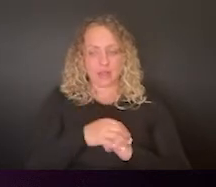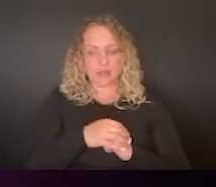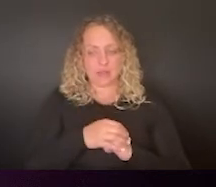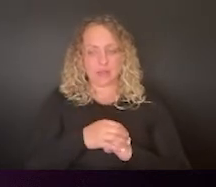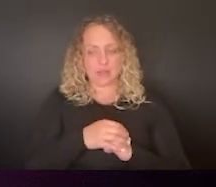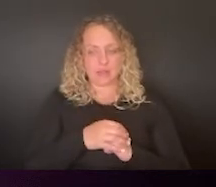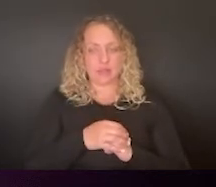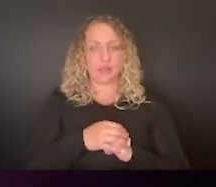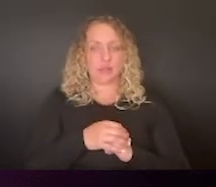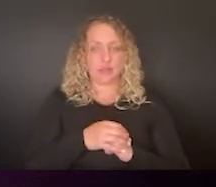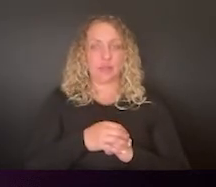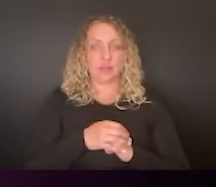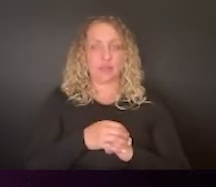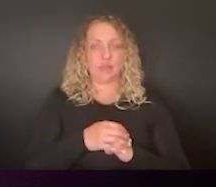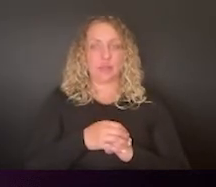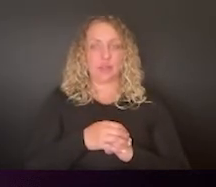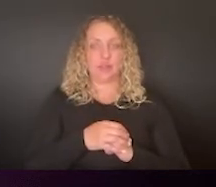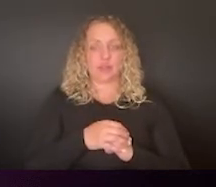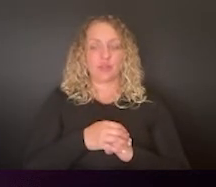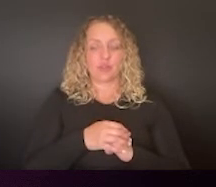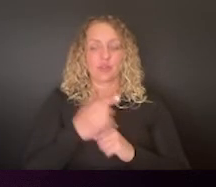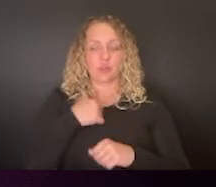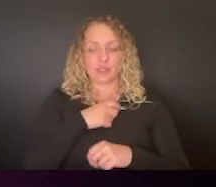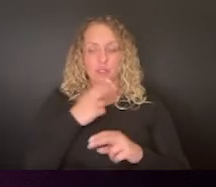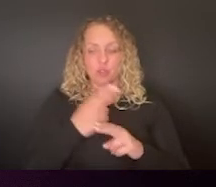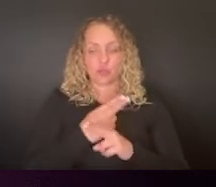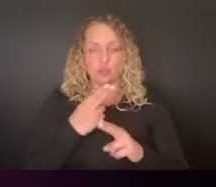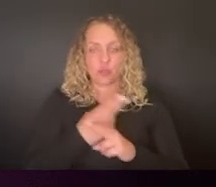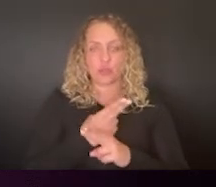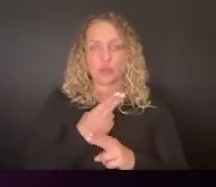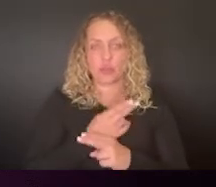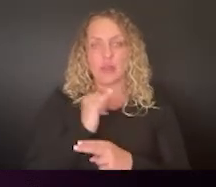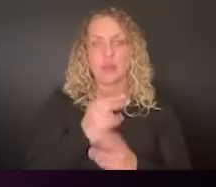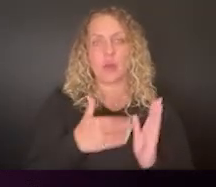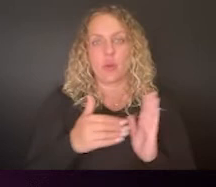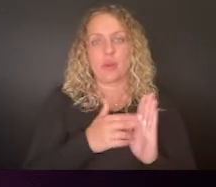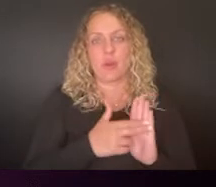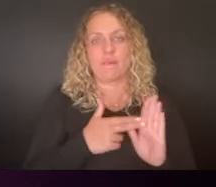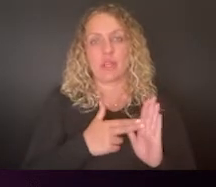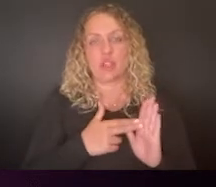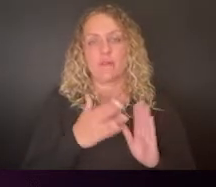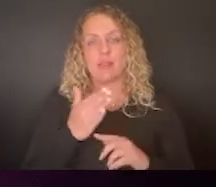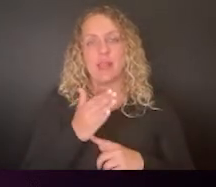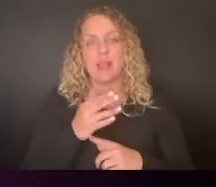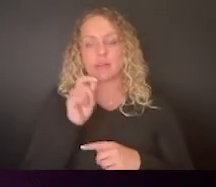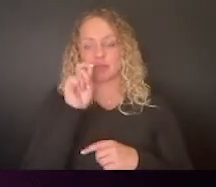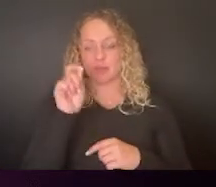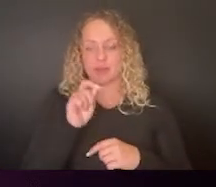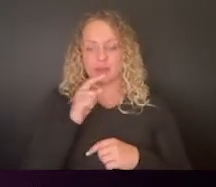would give us just enough information to render our pages. And